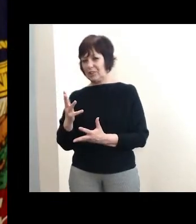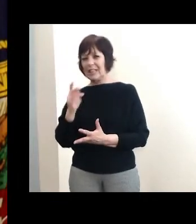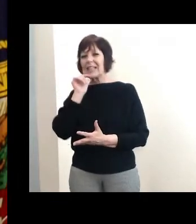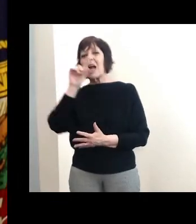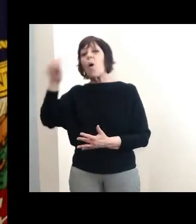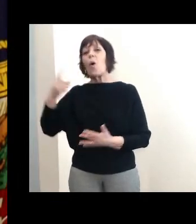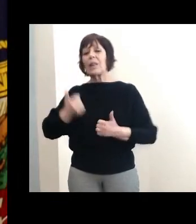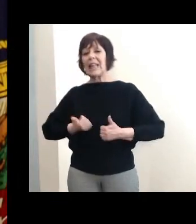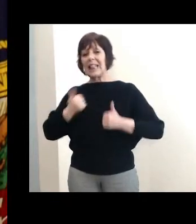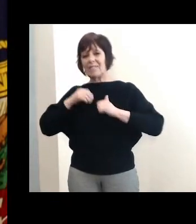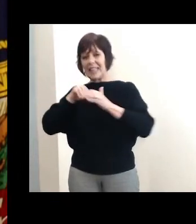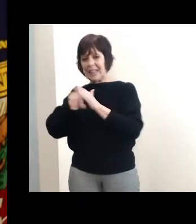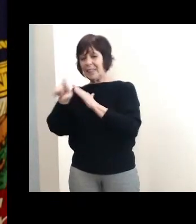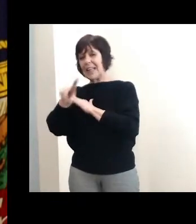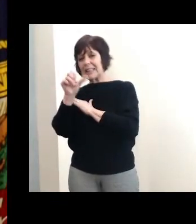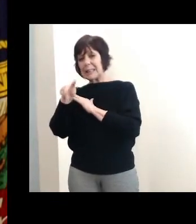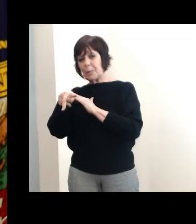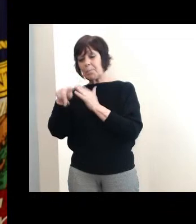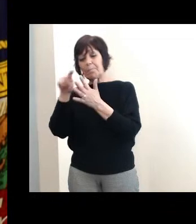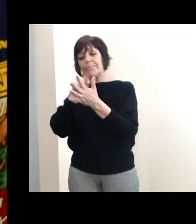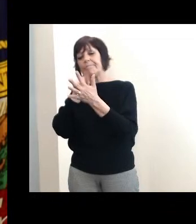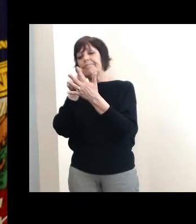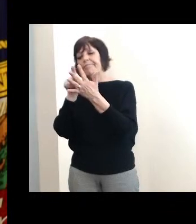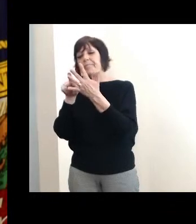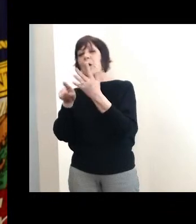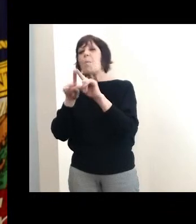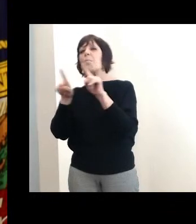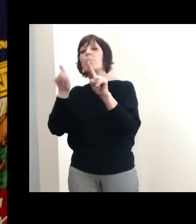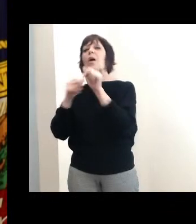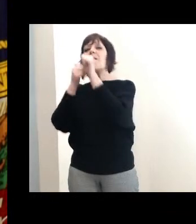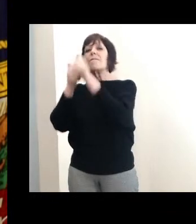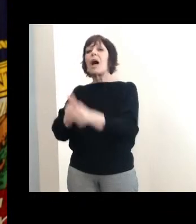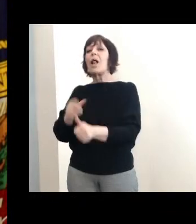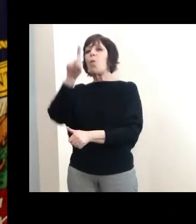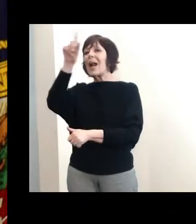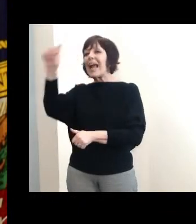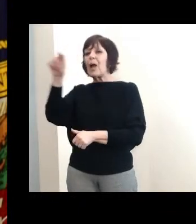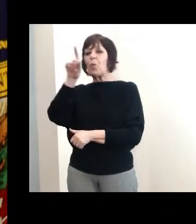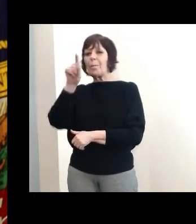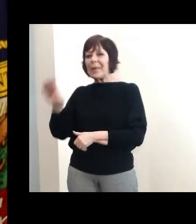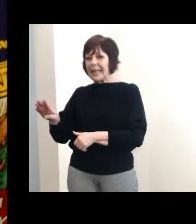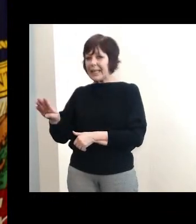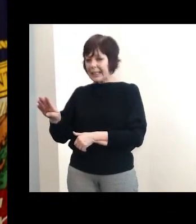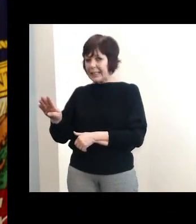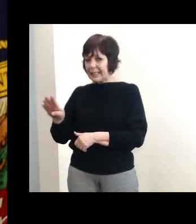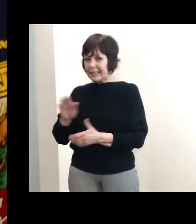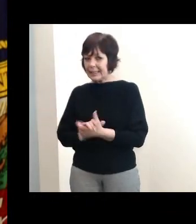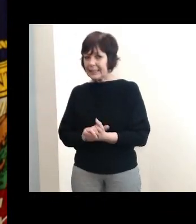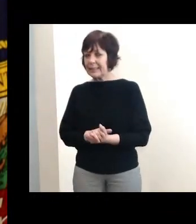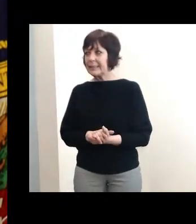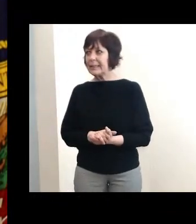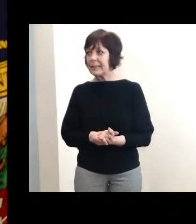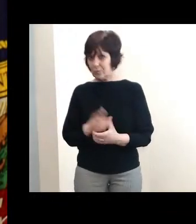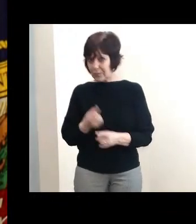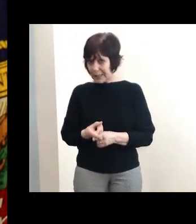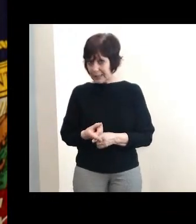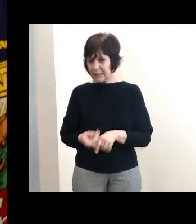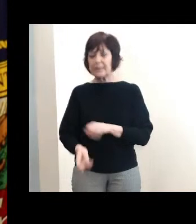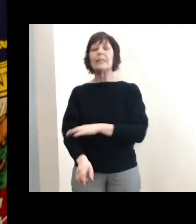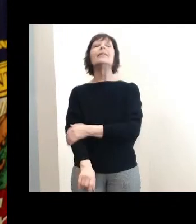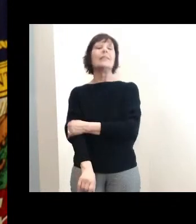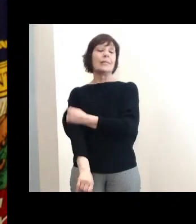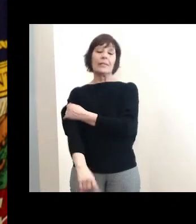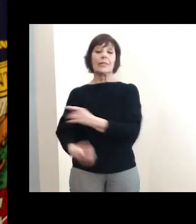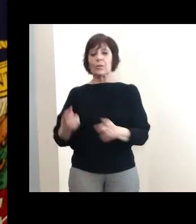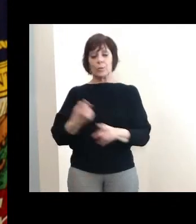zip code, you also have to qualify for 1A or 1B already to be able to make an appointment tomorrow morning for that one, right? Yep,